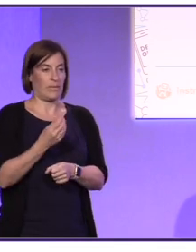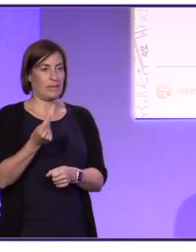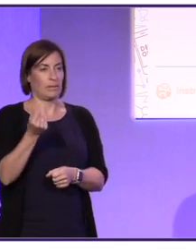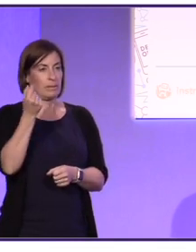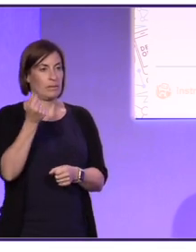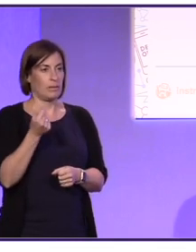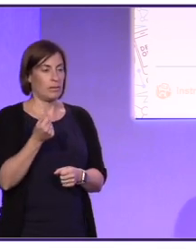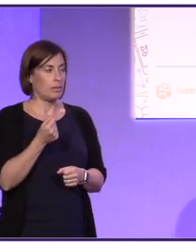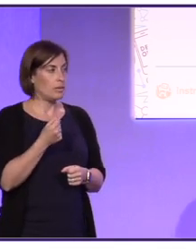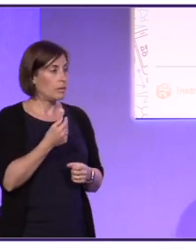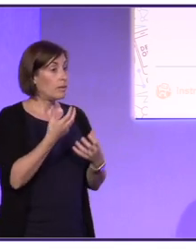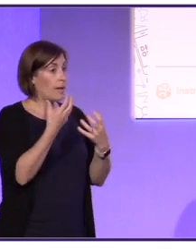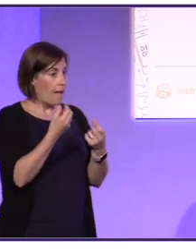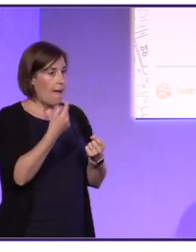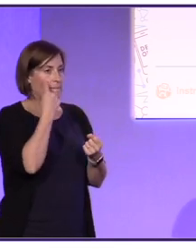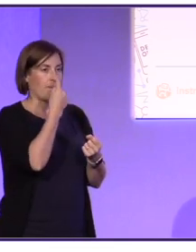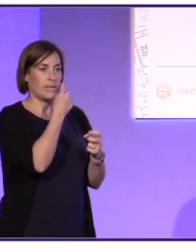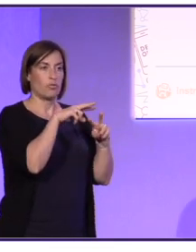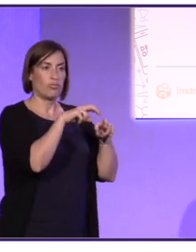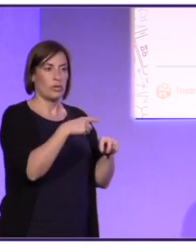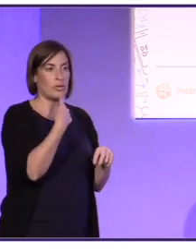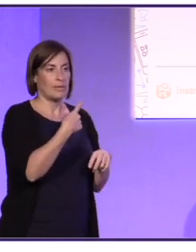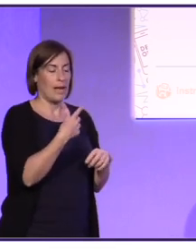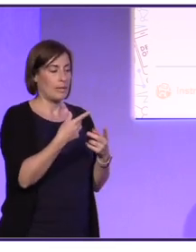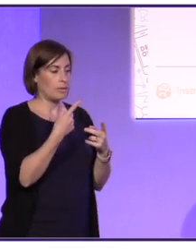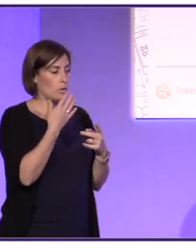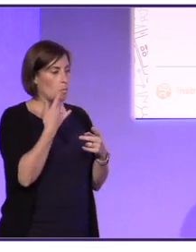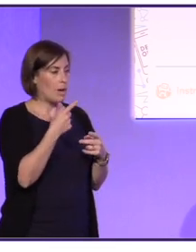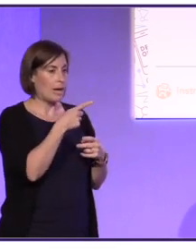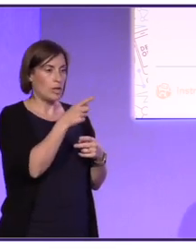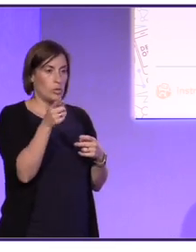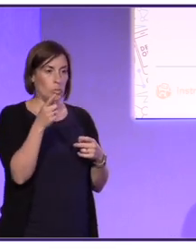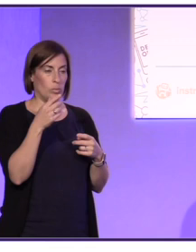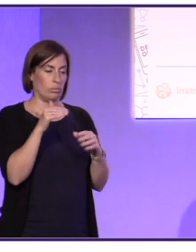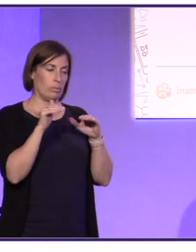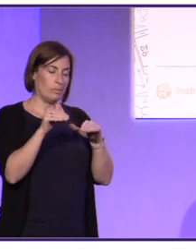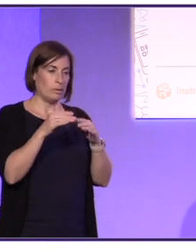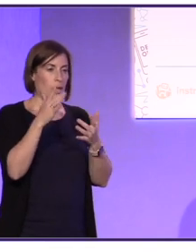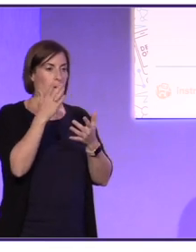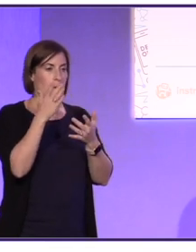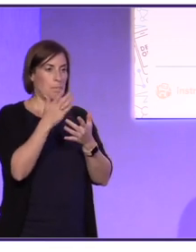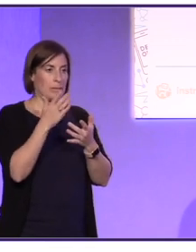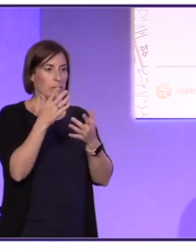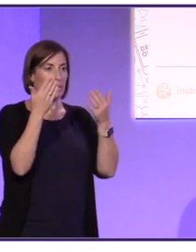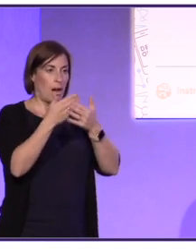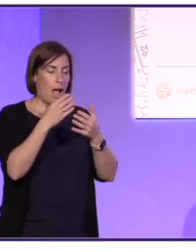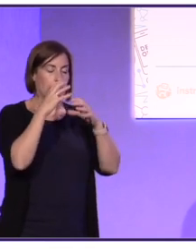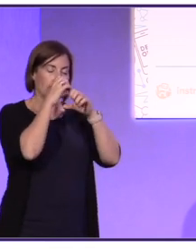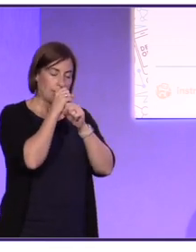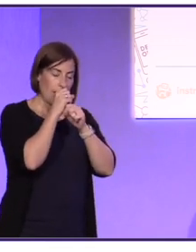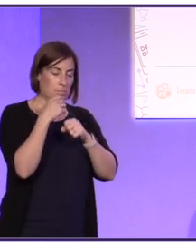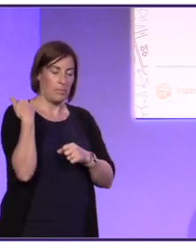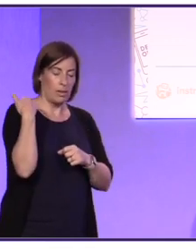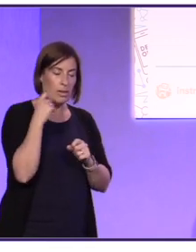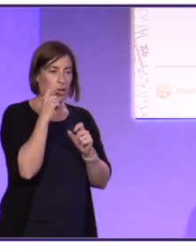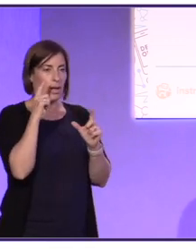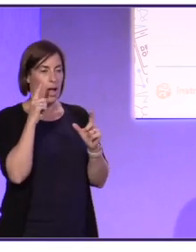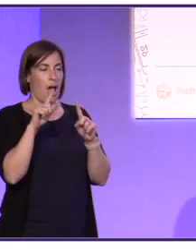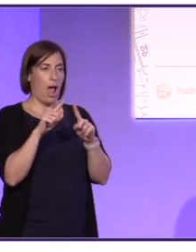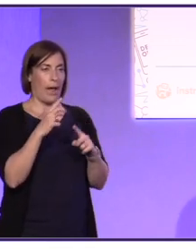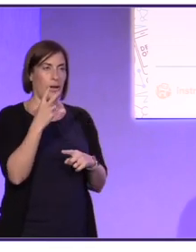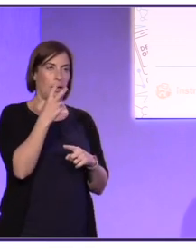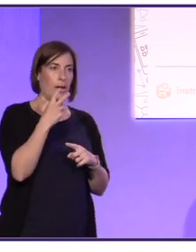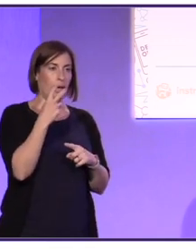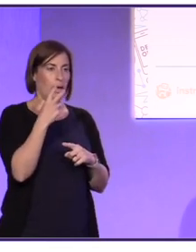woken up from a deep sleep, it's the equivalent to a couple of pints of beer. Well, that's if you do wake up from deep sleep, of